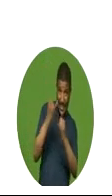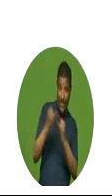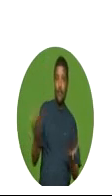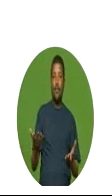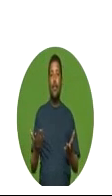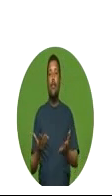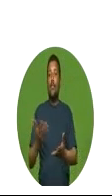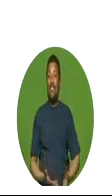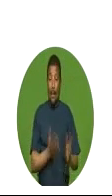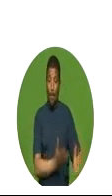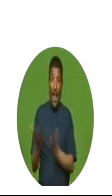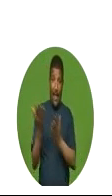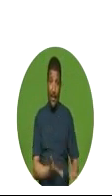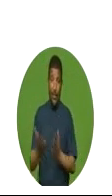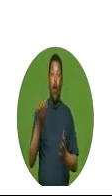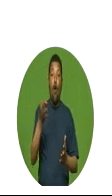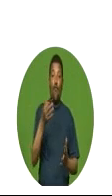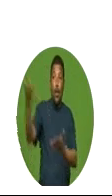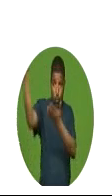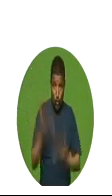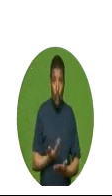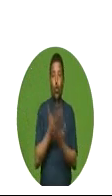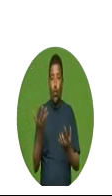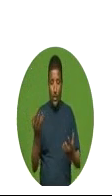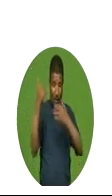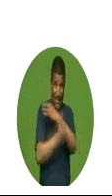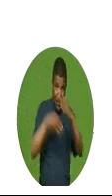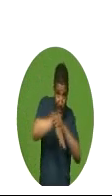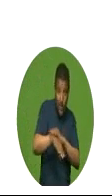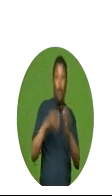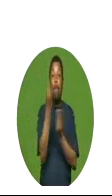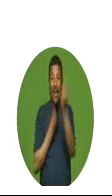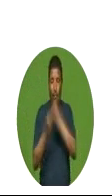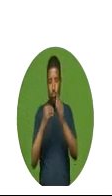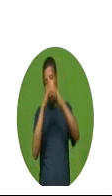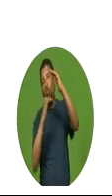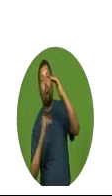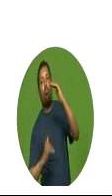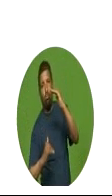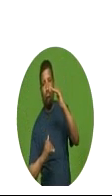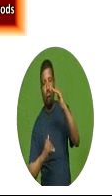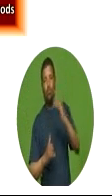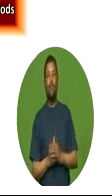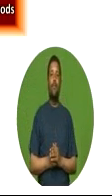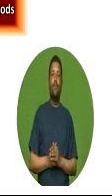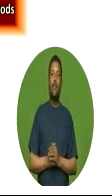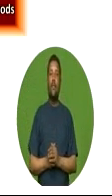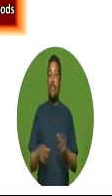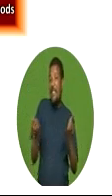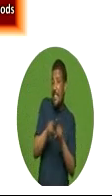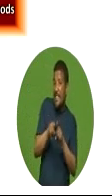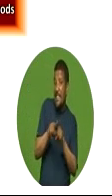the supply of imported goods in the domestic market will decrease.